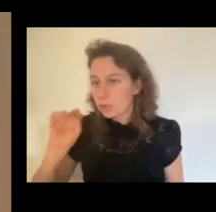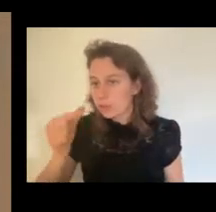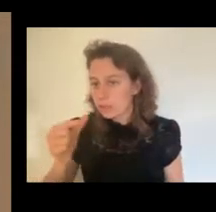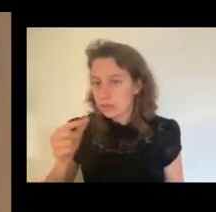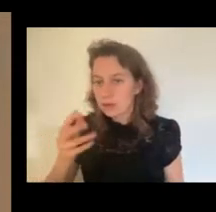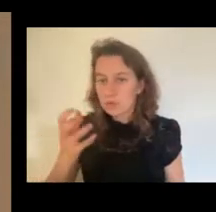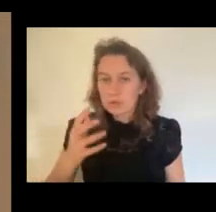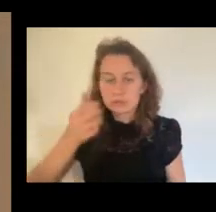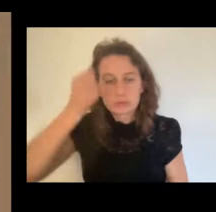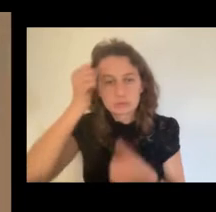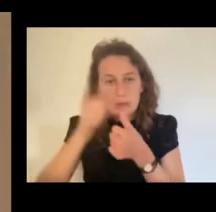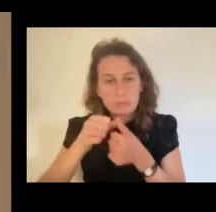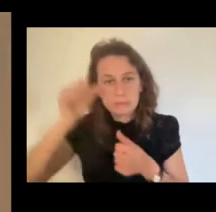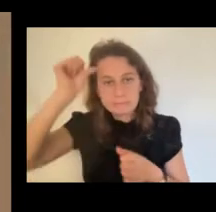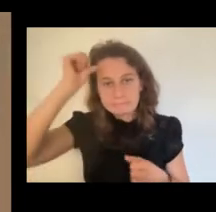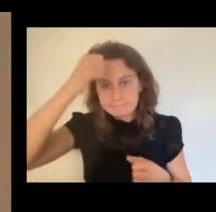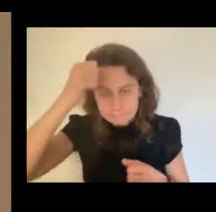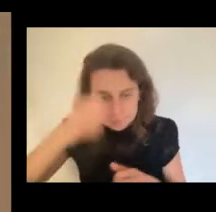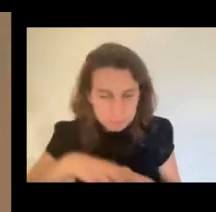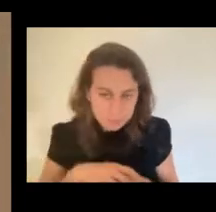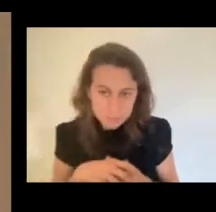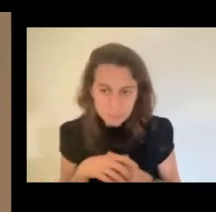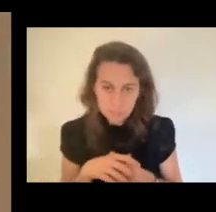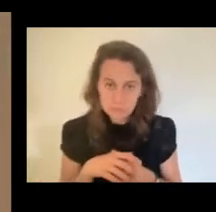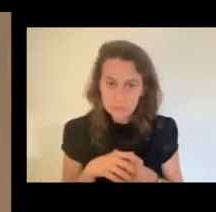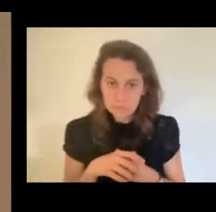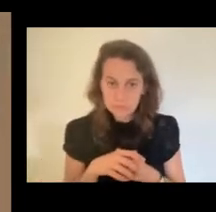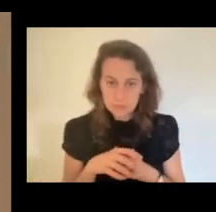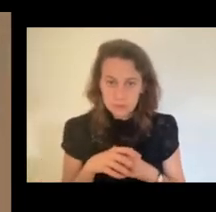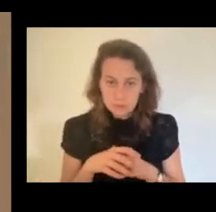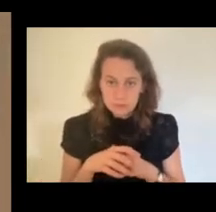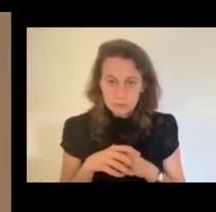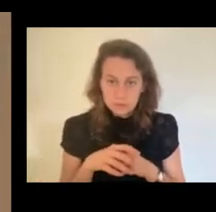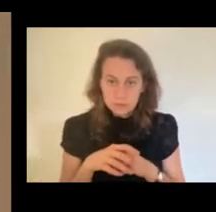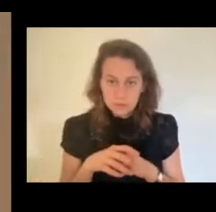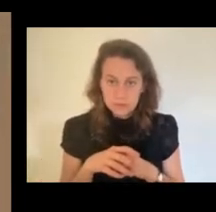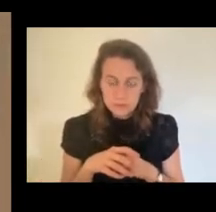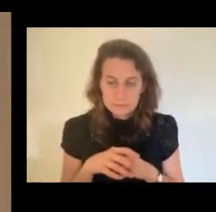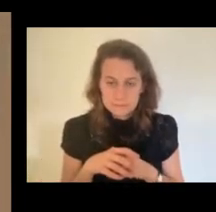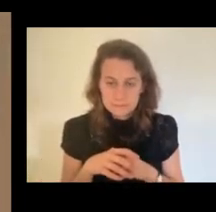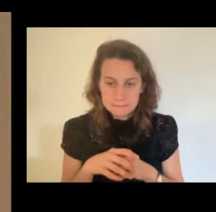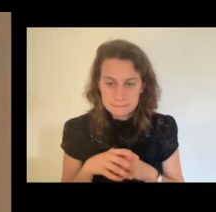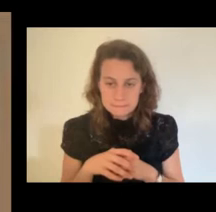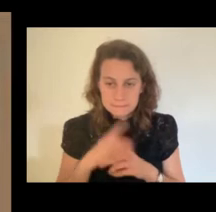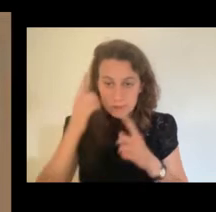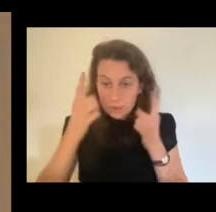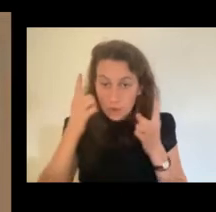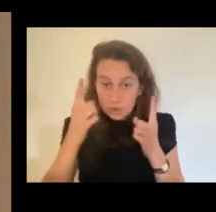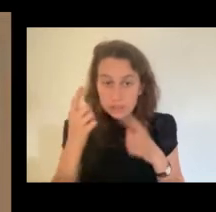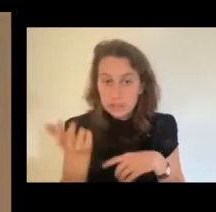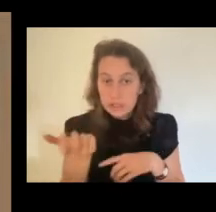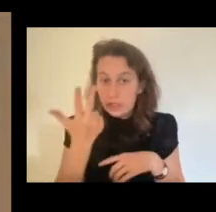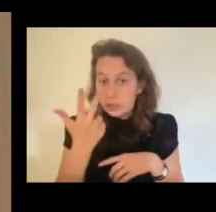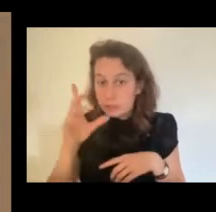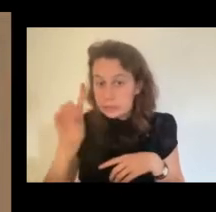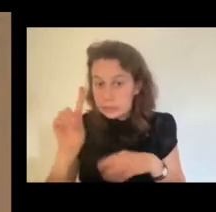ephemeral. And initially, we have thought about using materials such as 3D printing. But